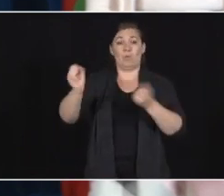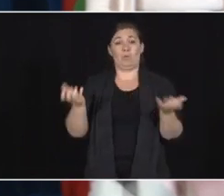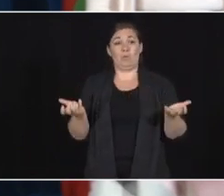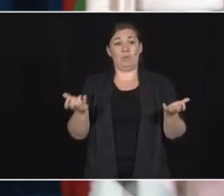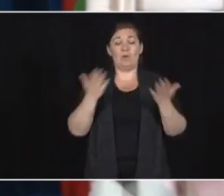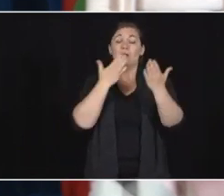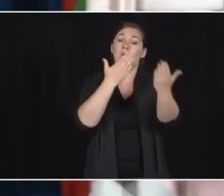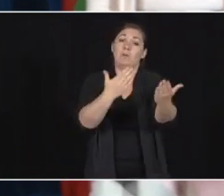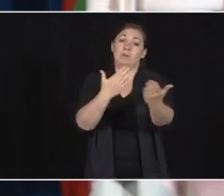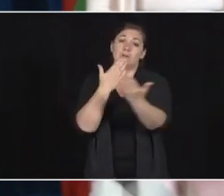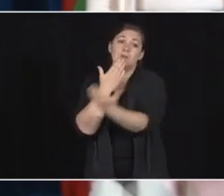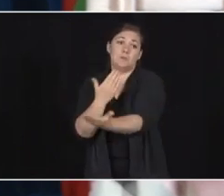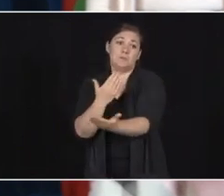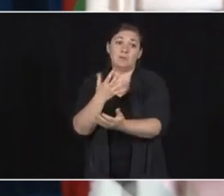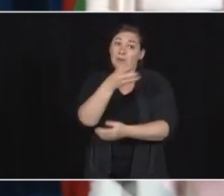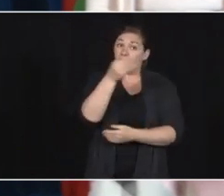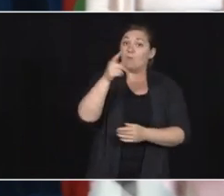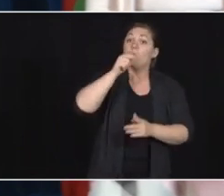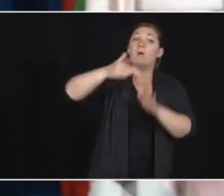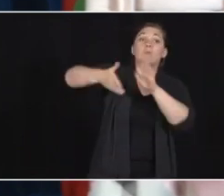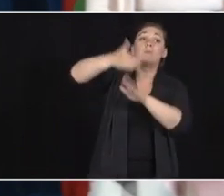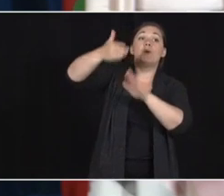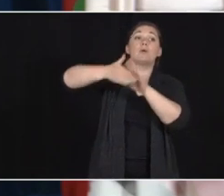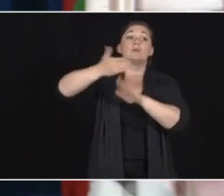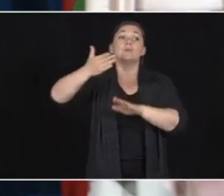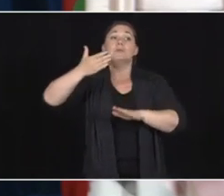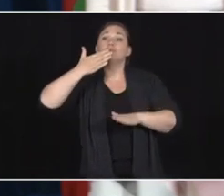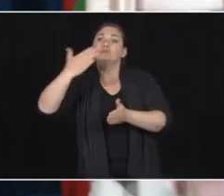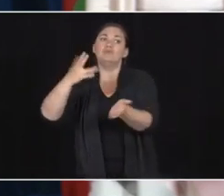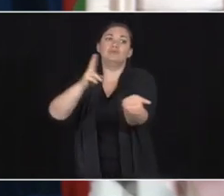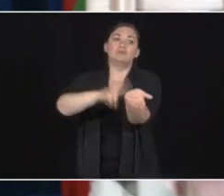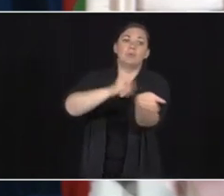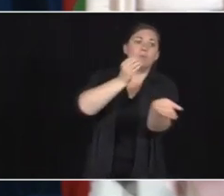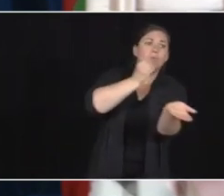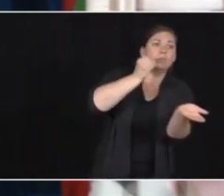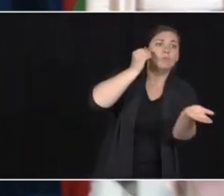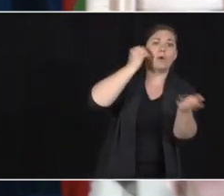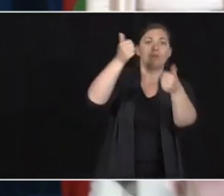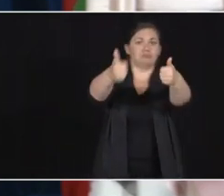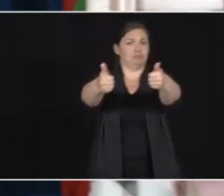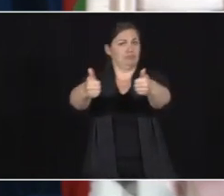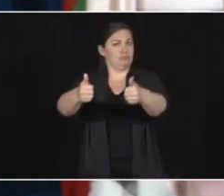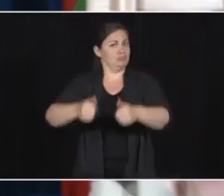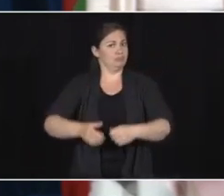and the operators of the homes that have done an incredible job.